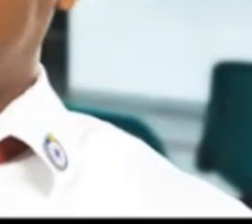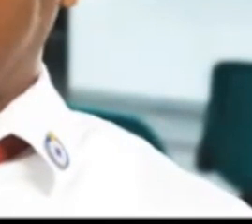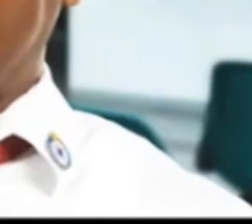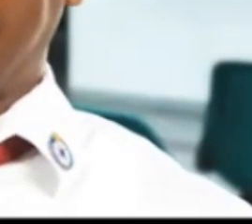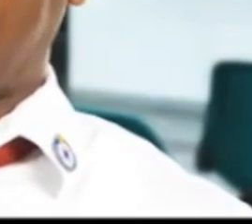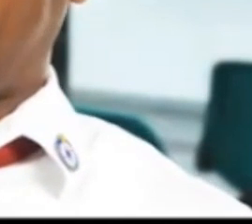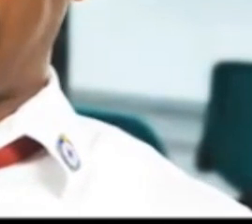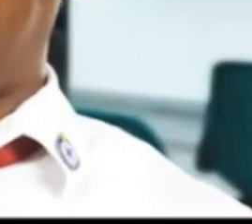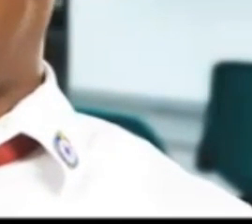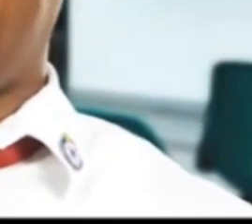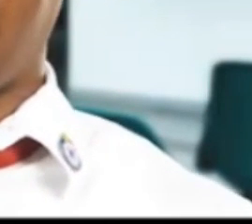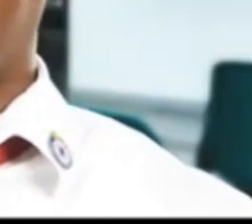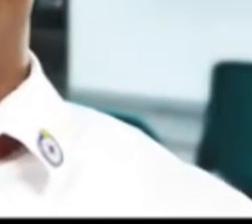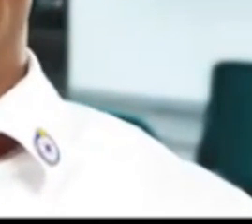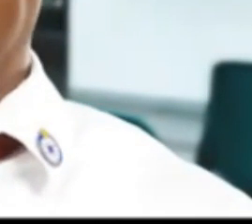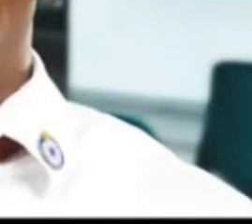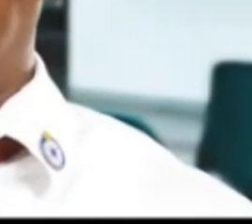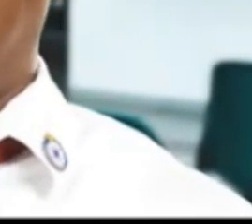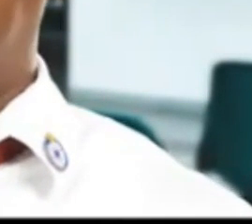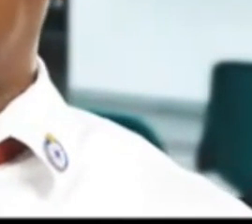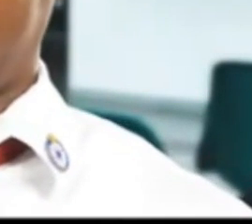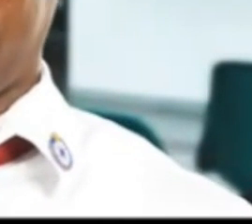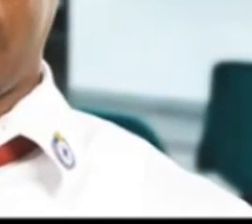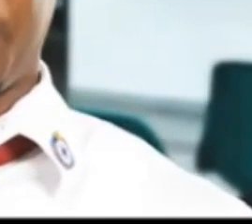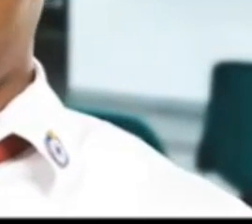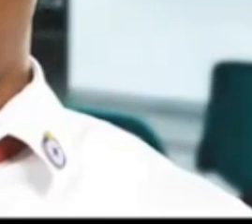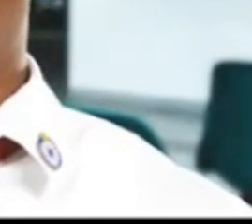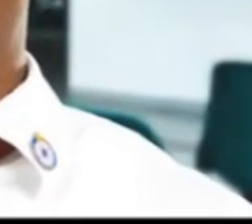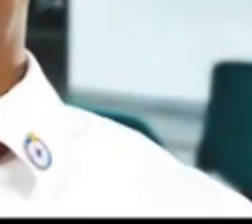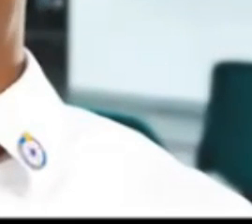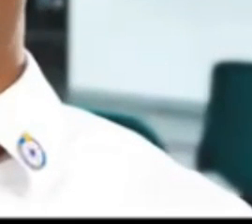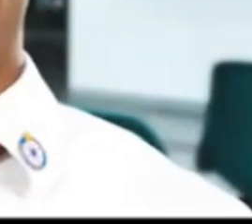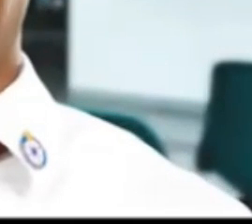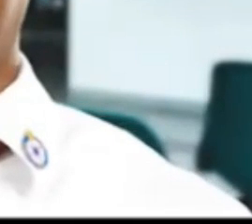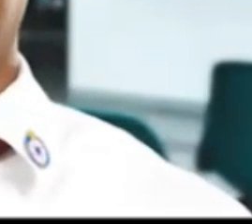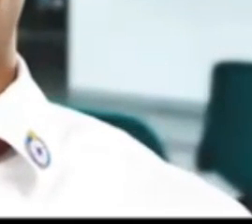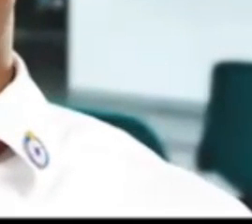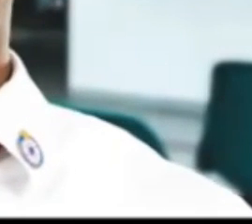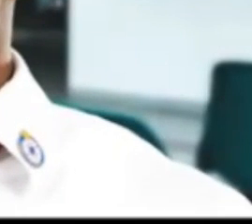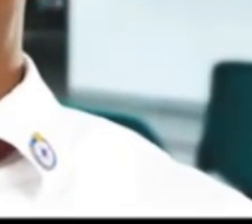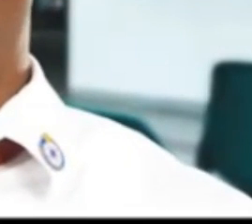We apologize for the interruption and the